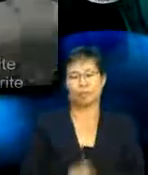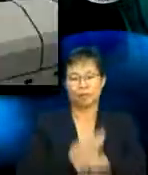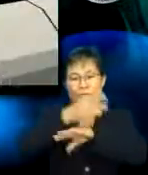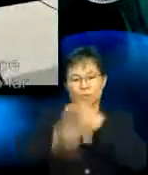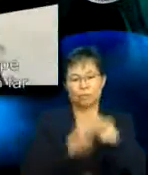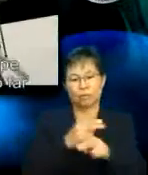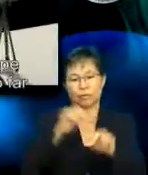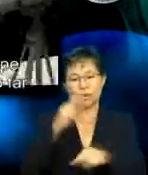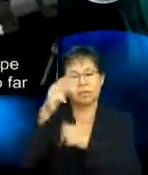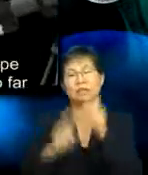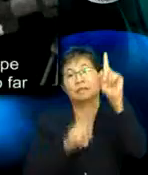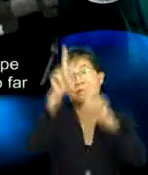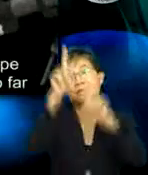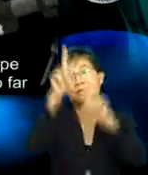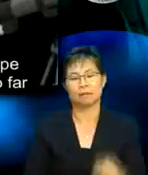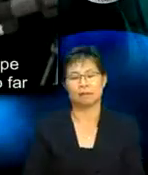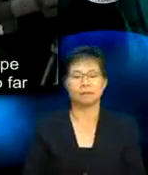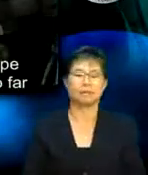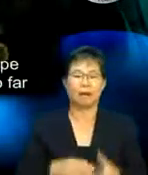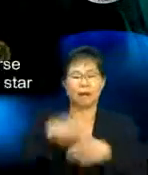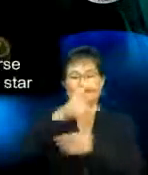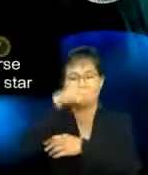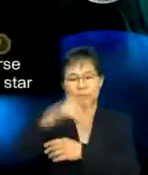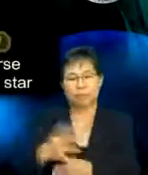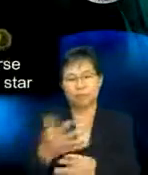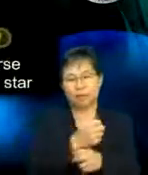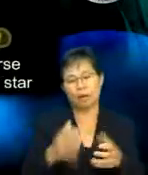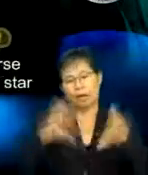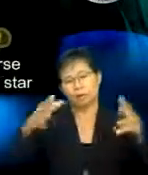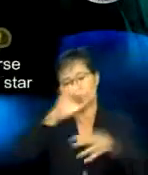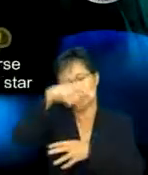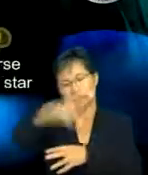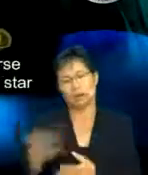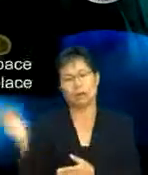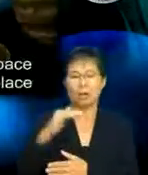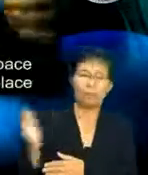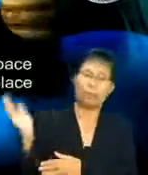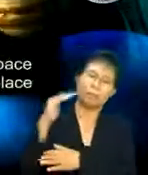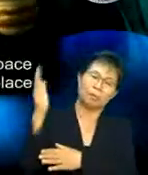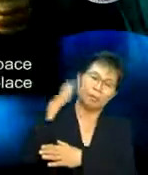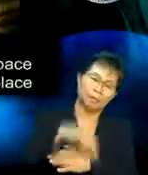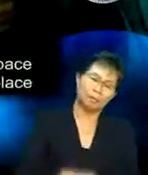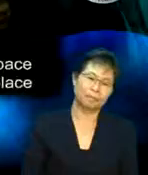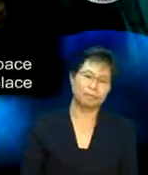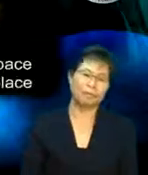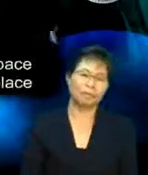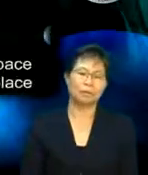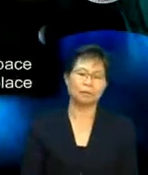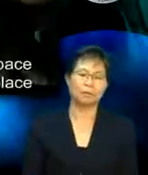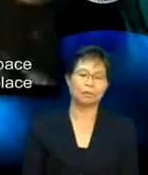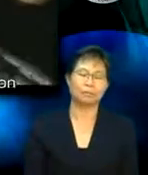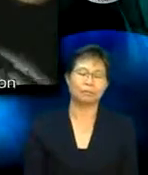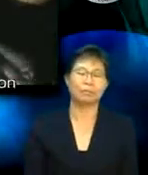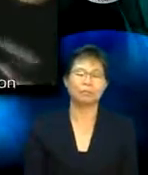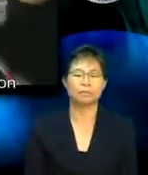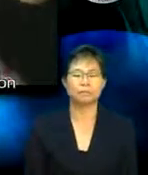meteorite. I've got a telescope to help you see so far across the universe, and you can see a star. We'll be in outer space, we've got a lot of space.